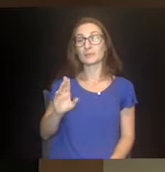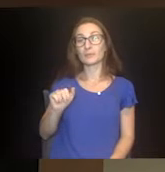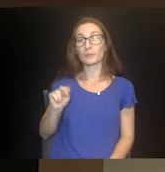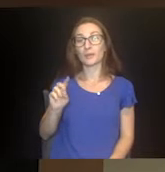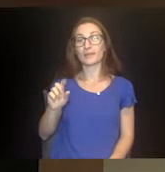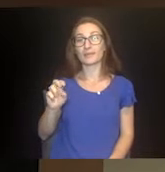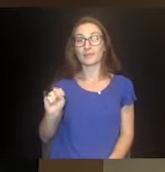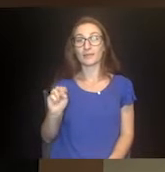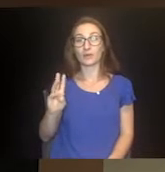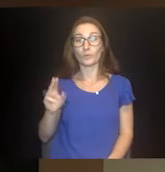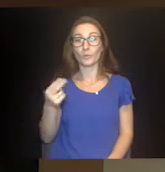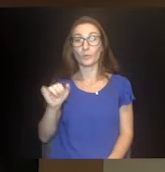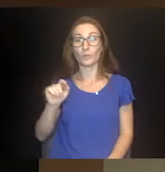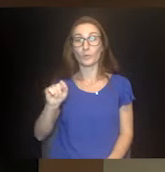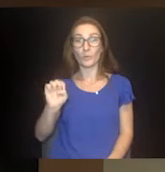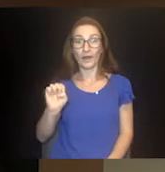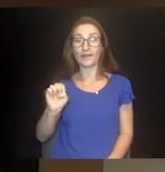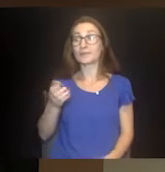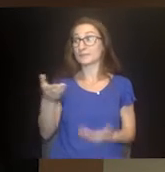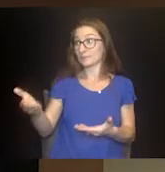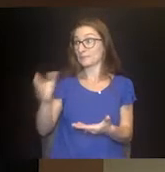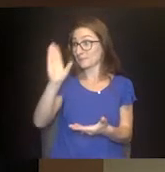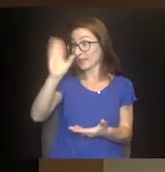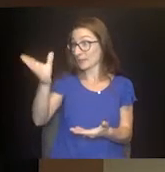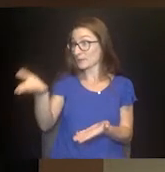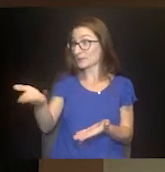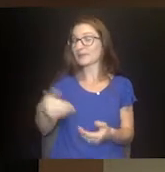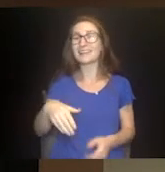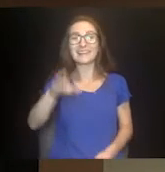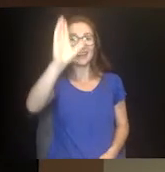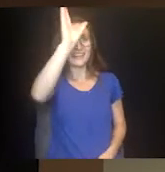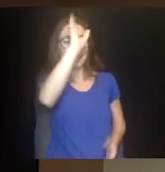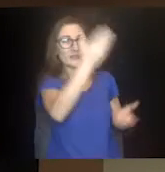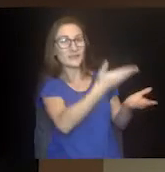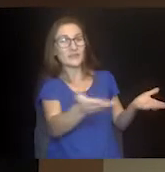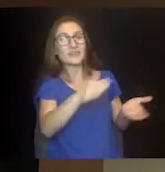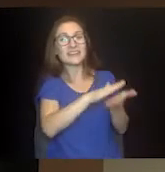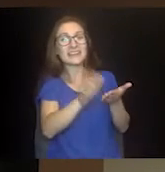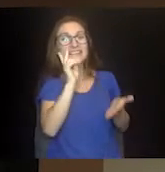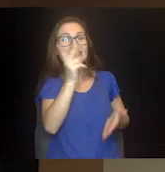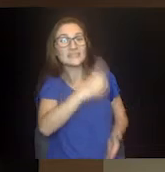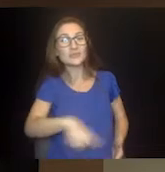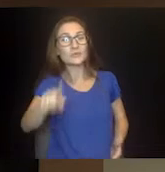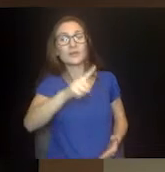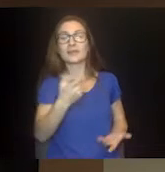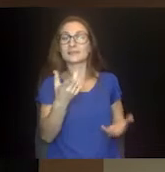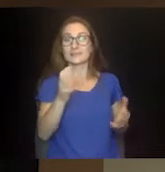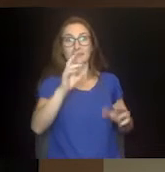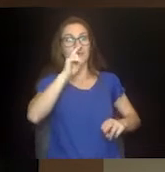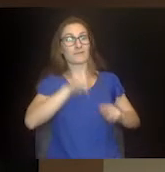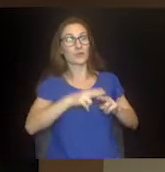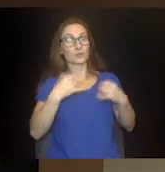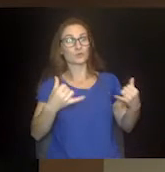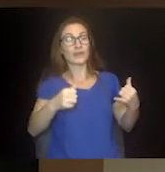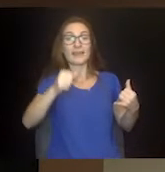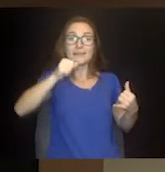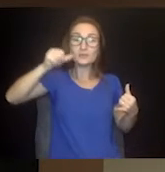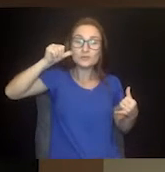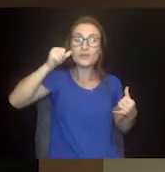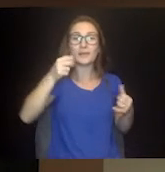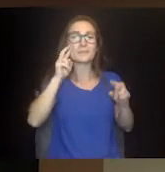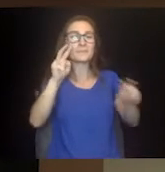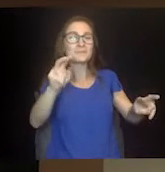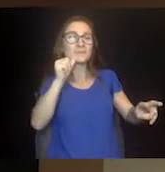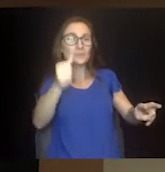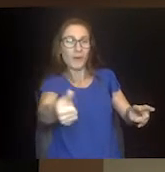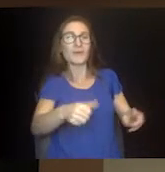And this right here, this is Brandon White. So I'm going to let him say hi to y'all. Hey, everyone. It's nice to see you guys. It's been a lot of fun